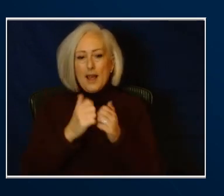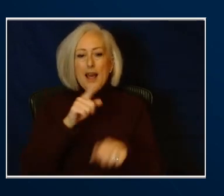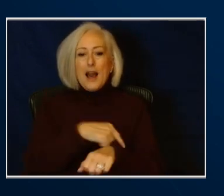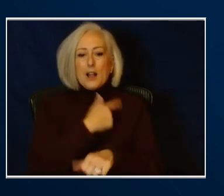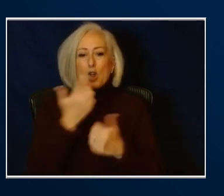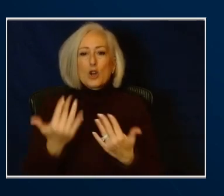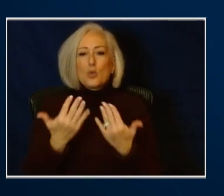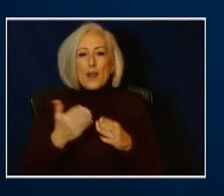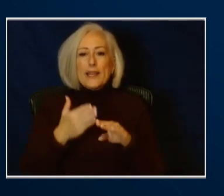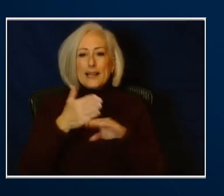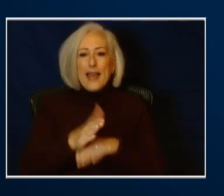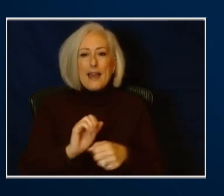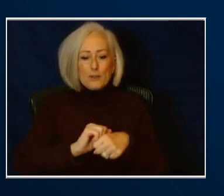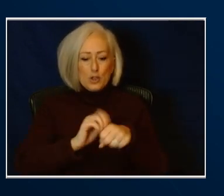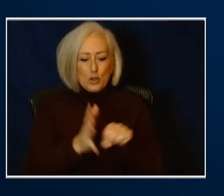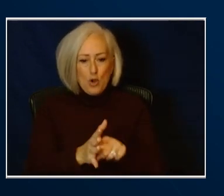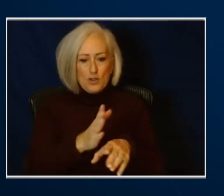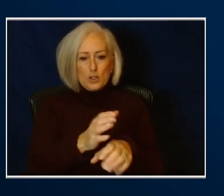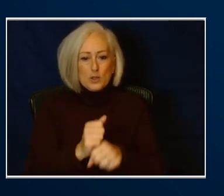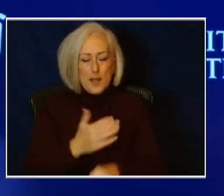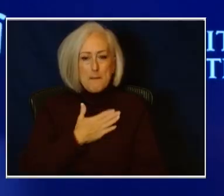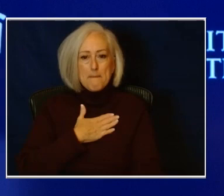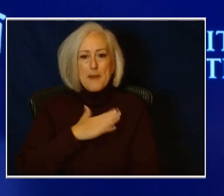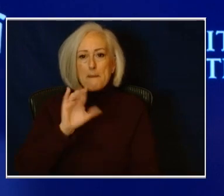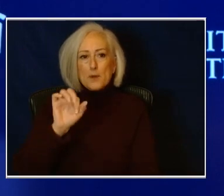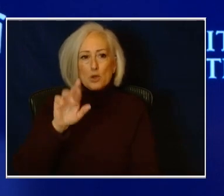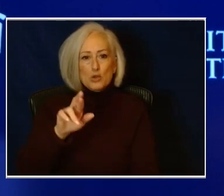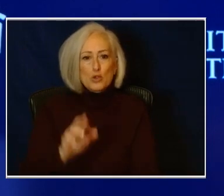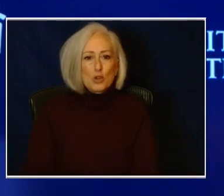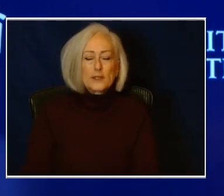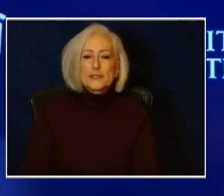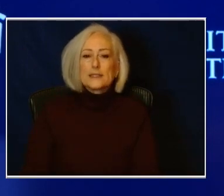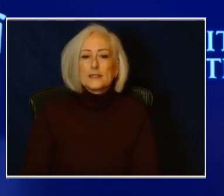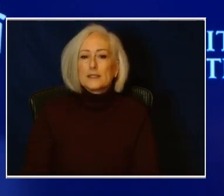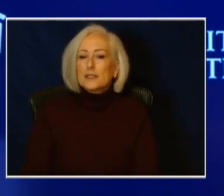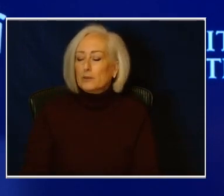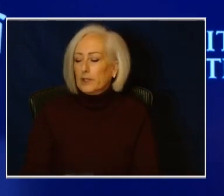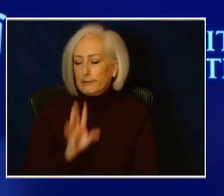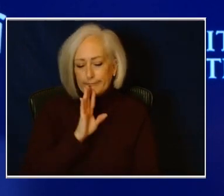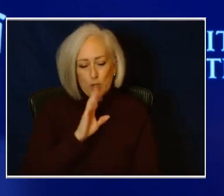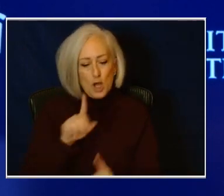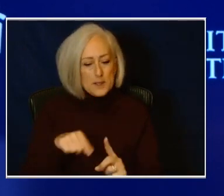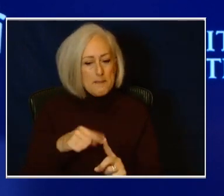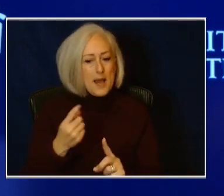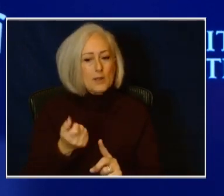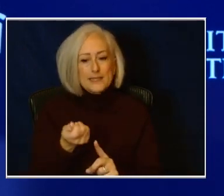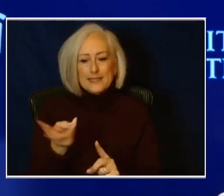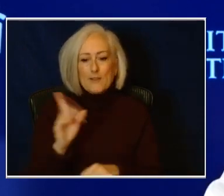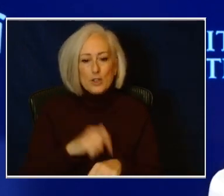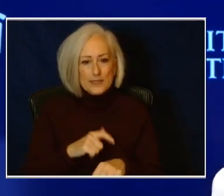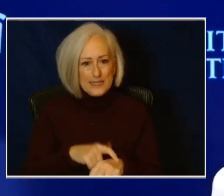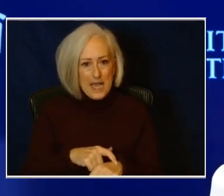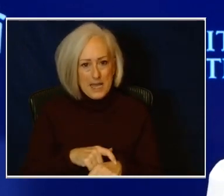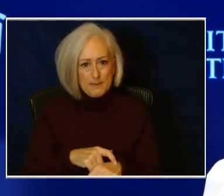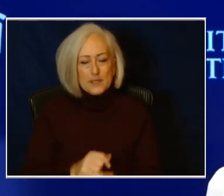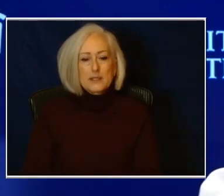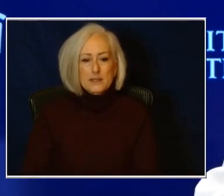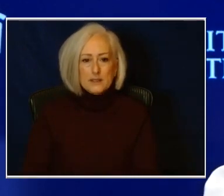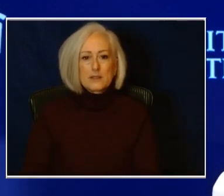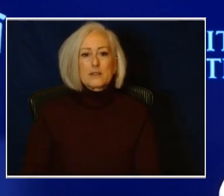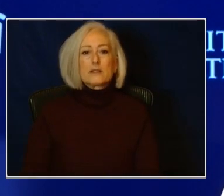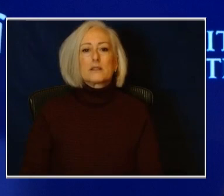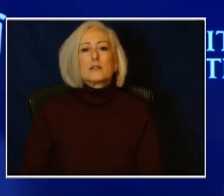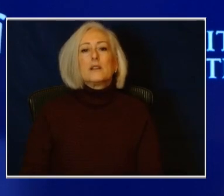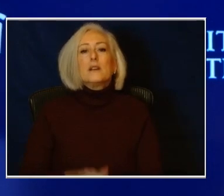COVID to get my booster? Yeah, that's been something we've talked about a few times, and I think it's meaning that it's a conversation